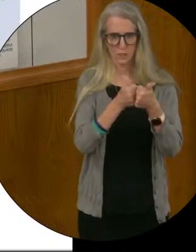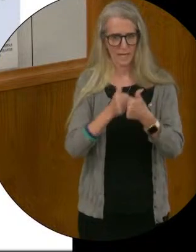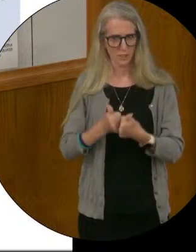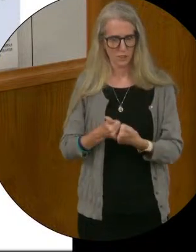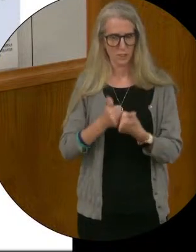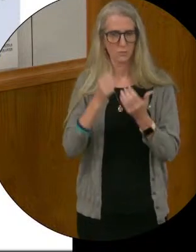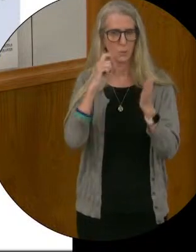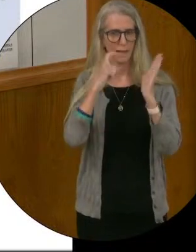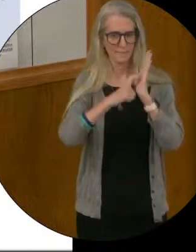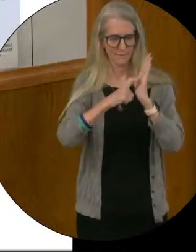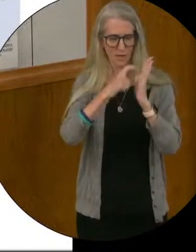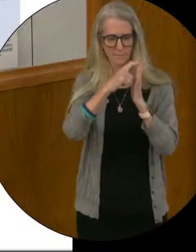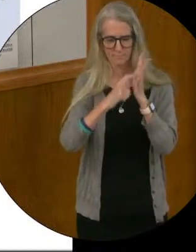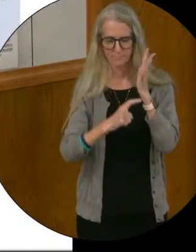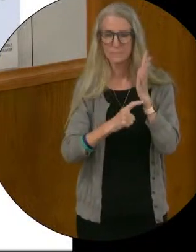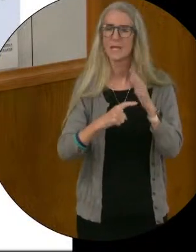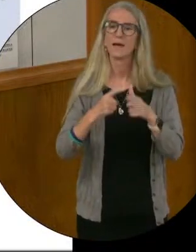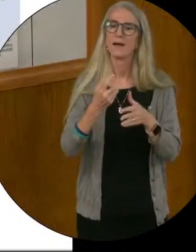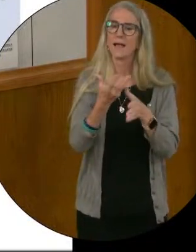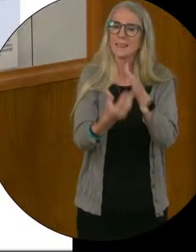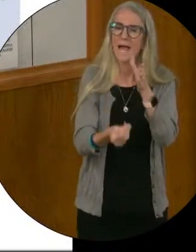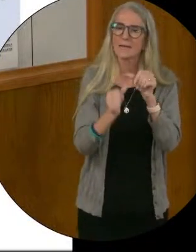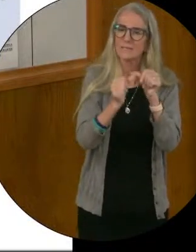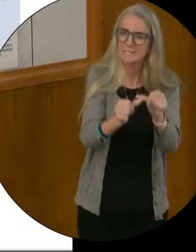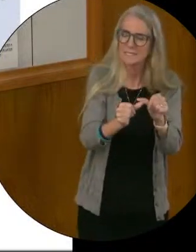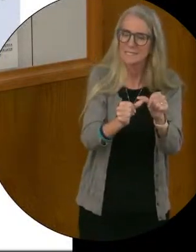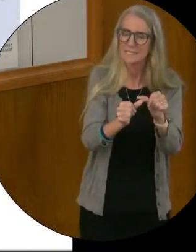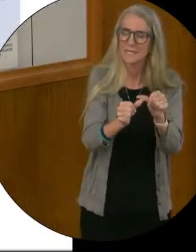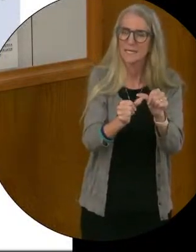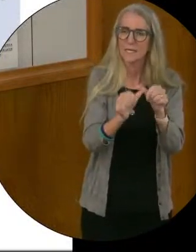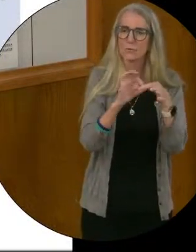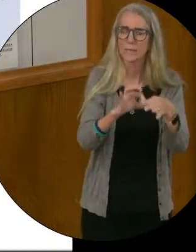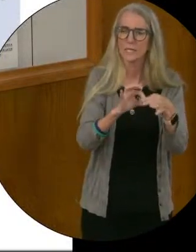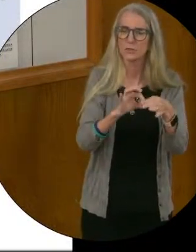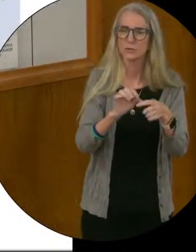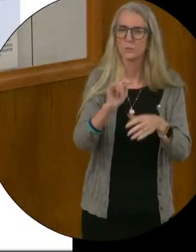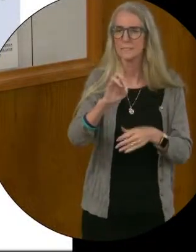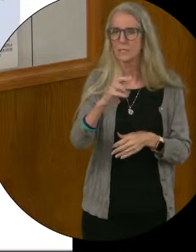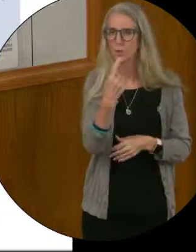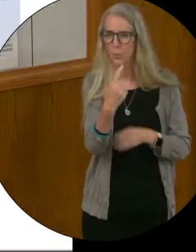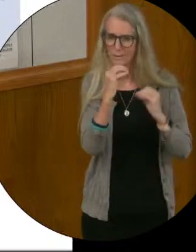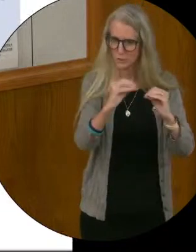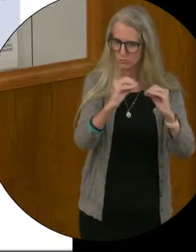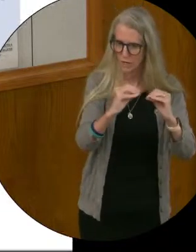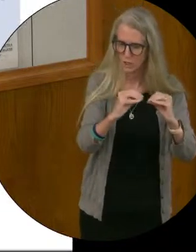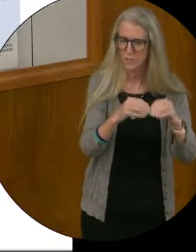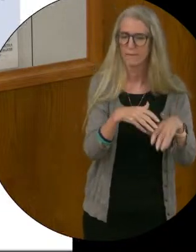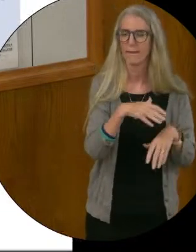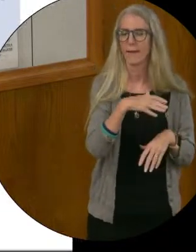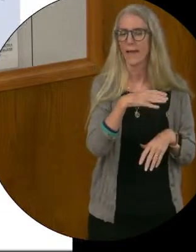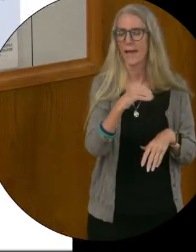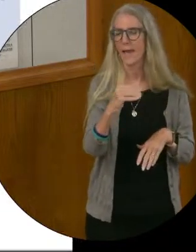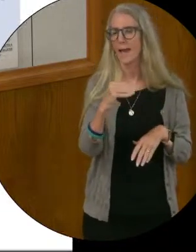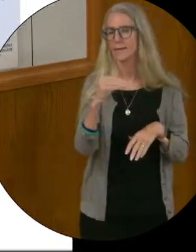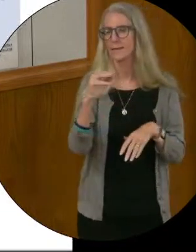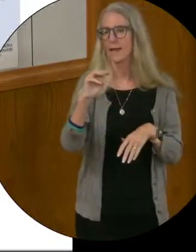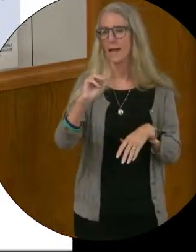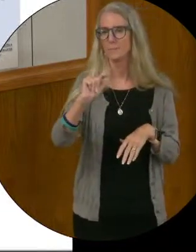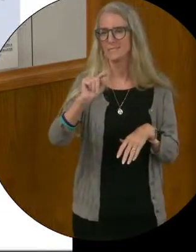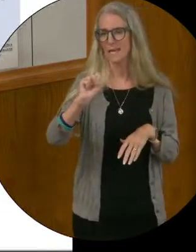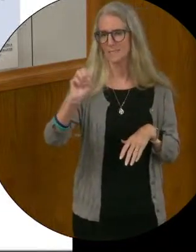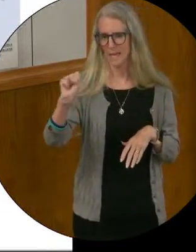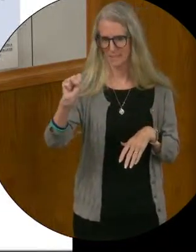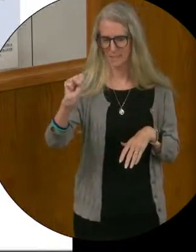identified surrounding a lack of consistency with Tier 1 instruction and